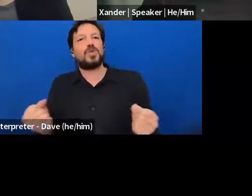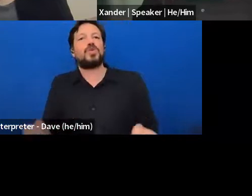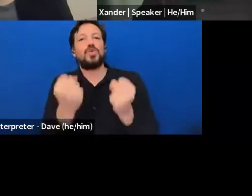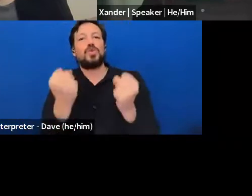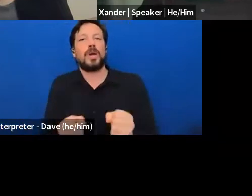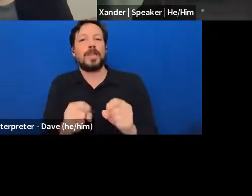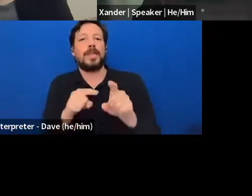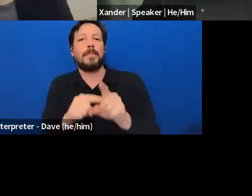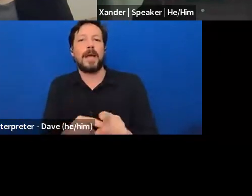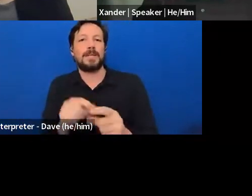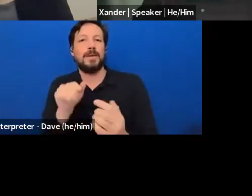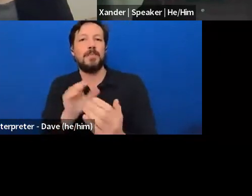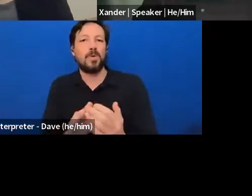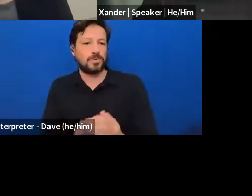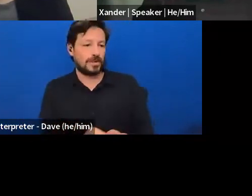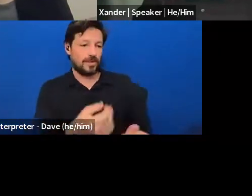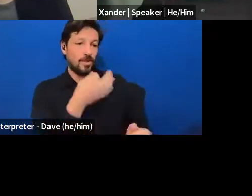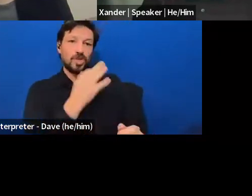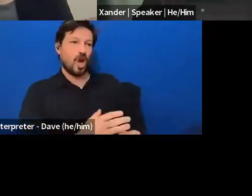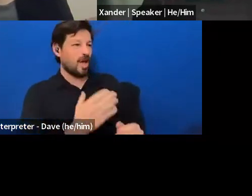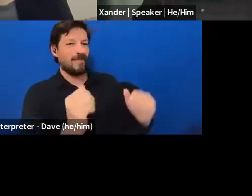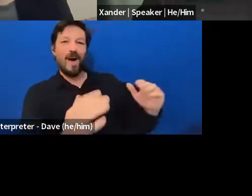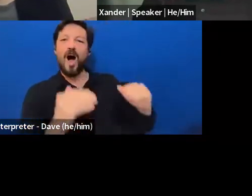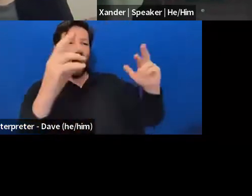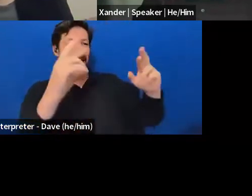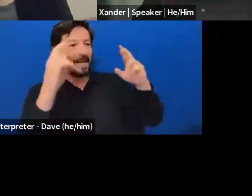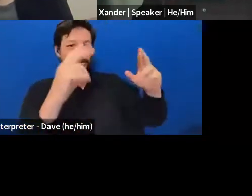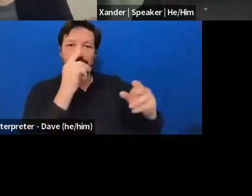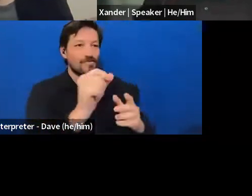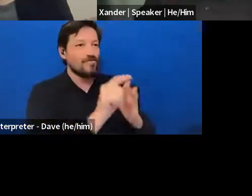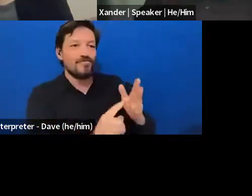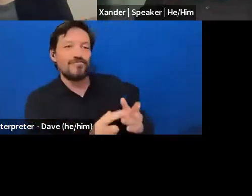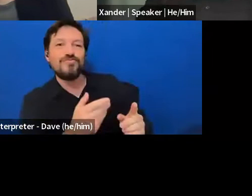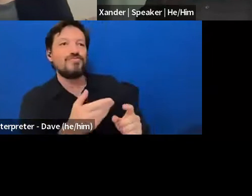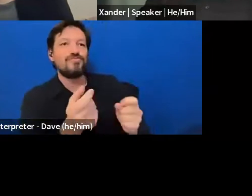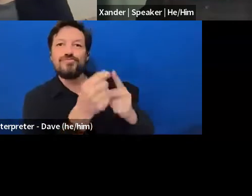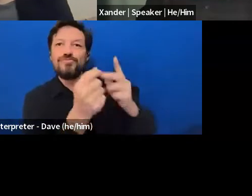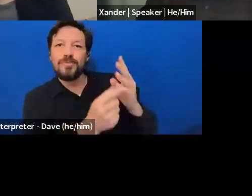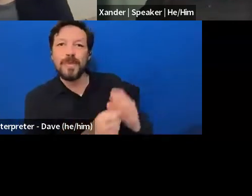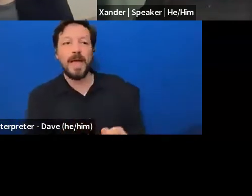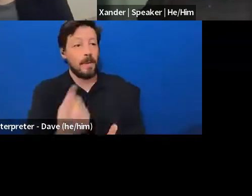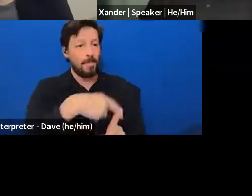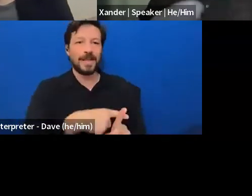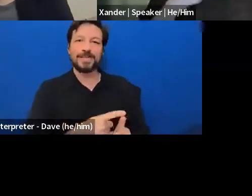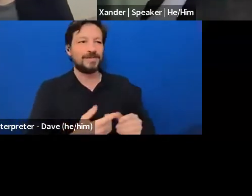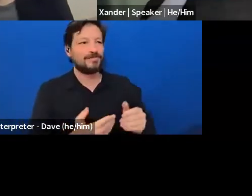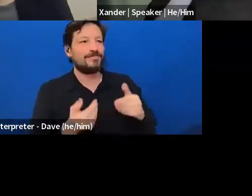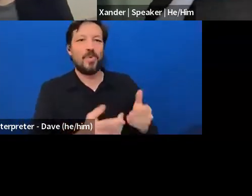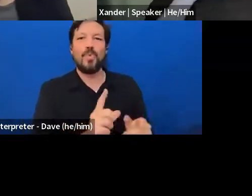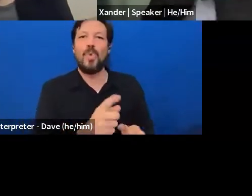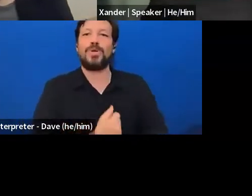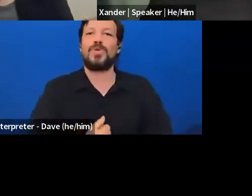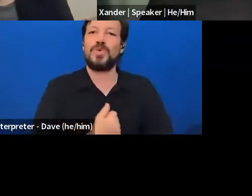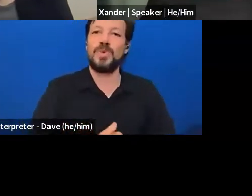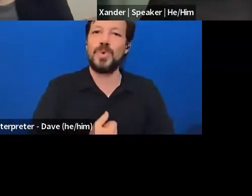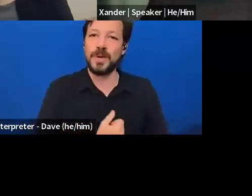every child, and building on what children enjoy at all the different ages, before they get to